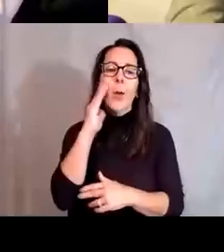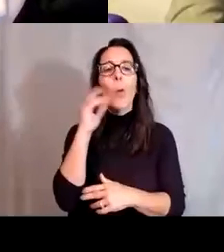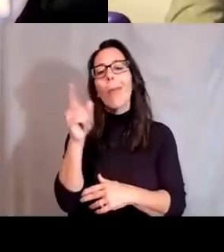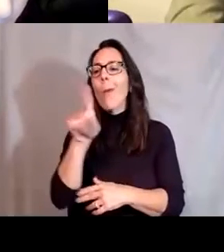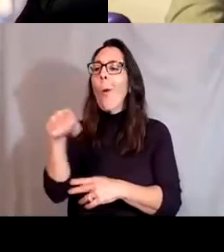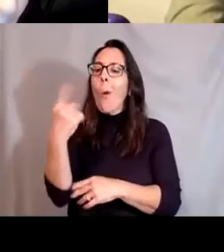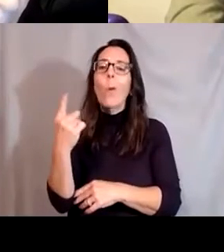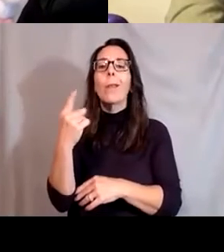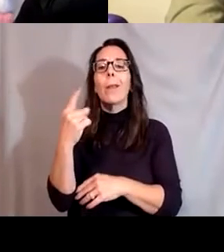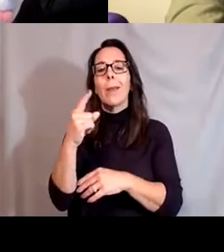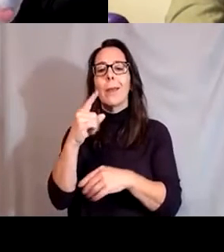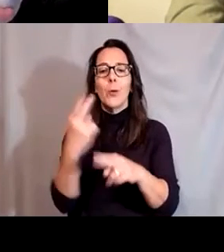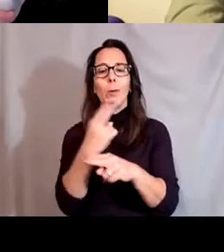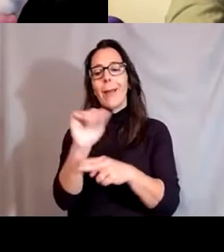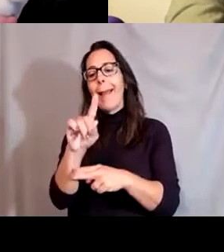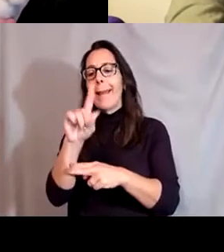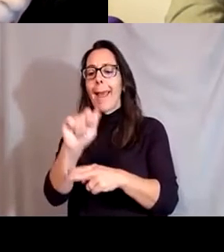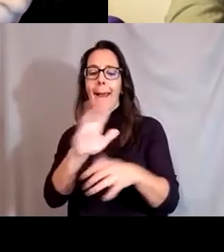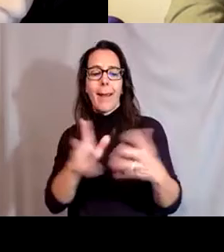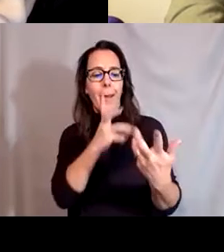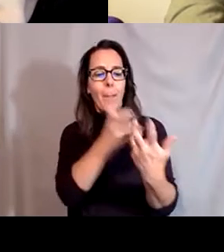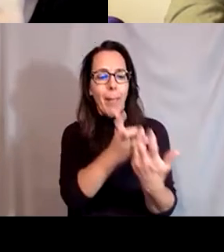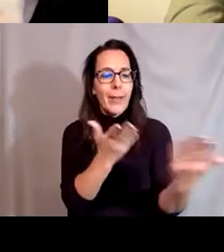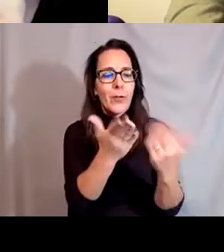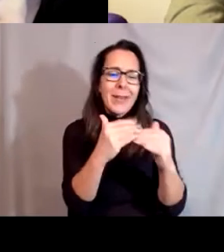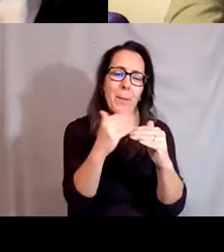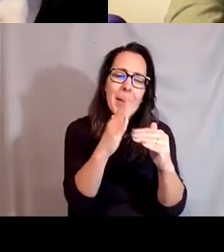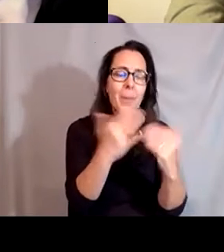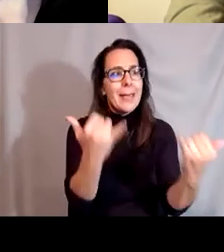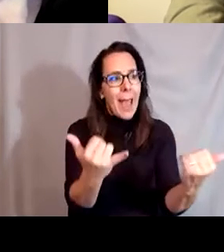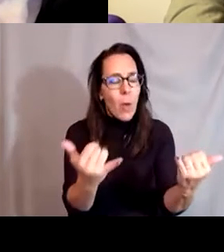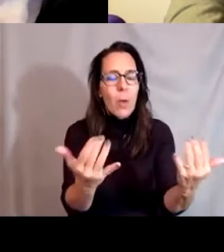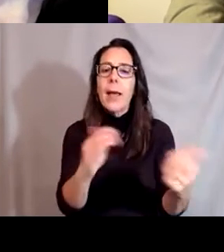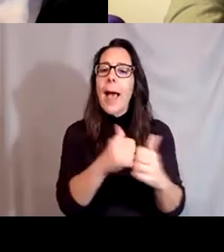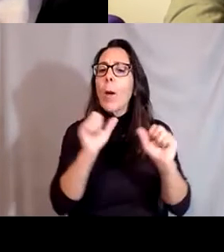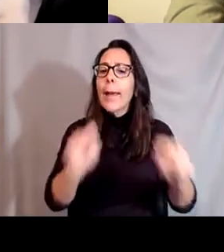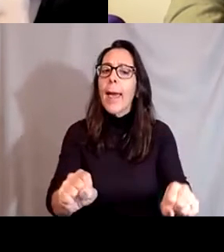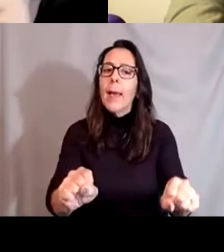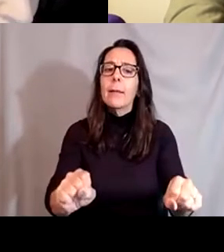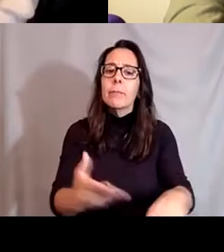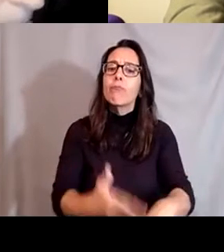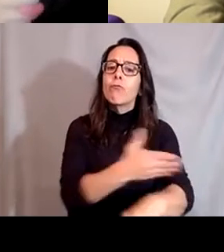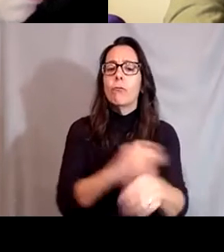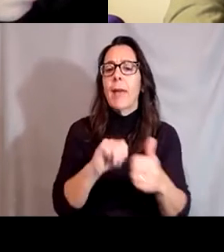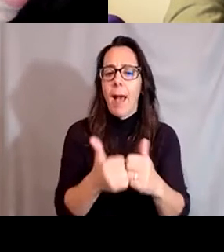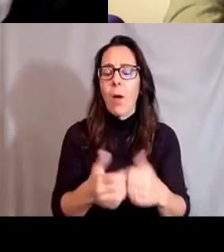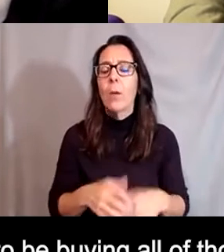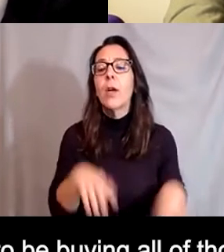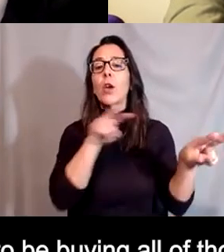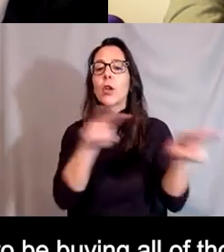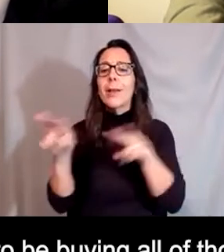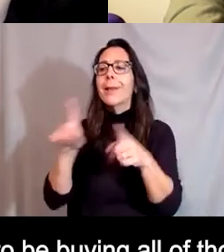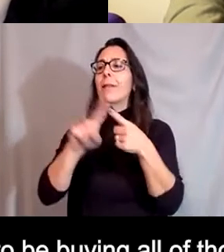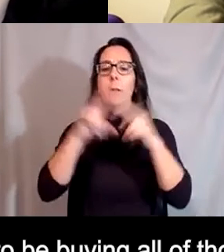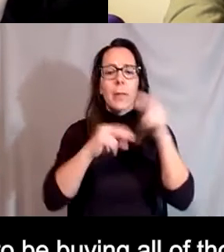minimum ADA compliance. So looking at those buildings, looking at those infrastructure projects, looking at the software programs that they're